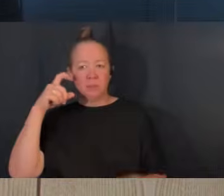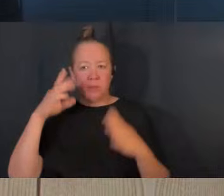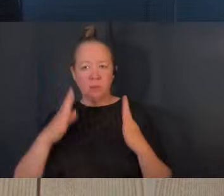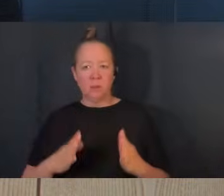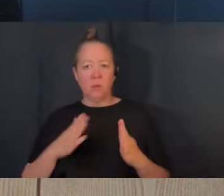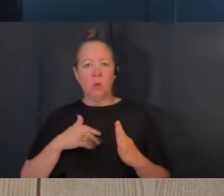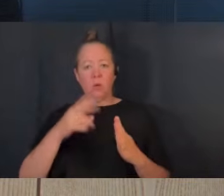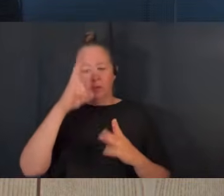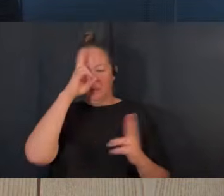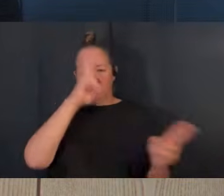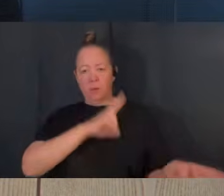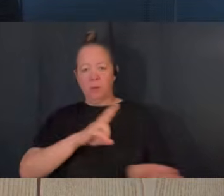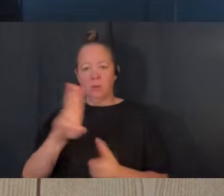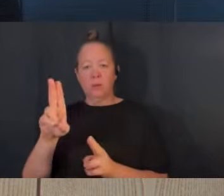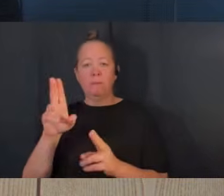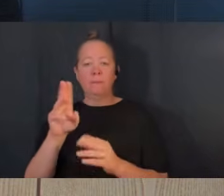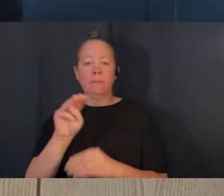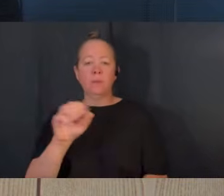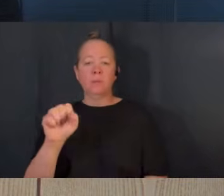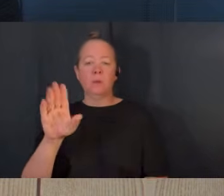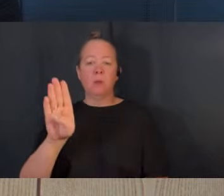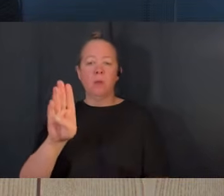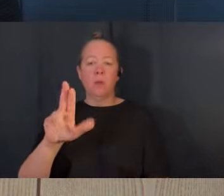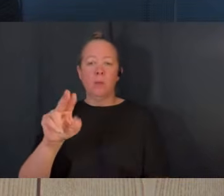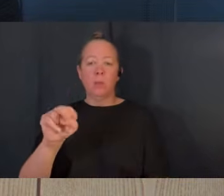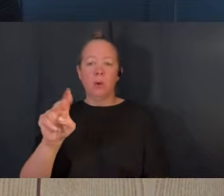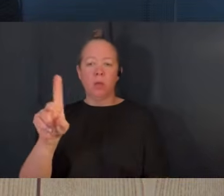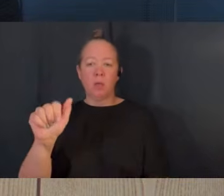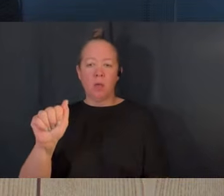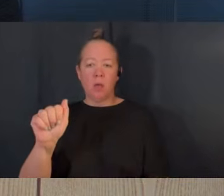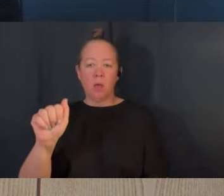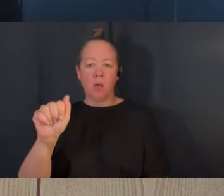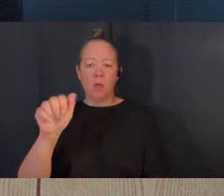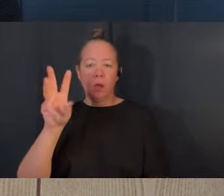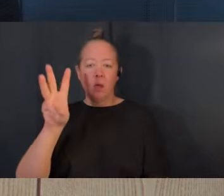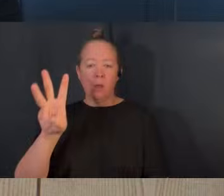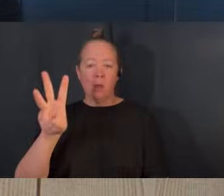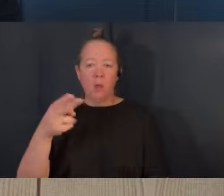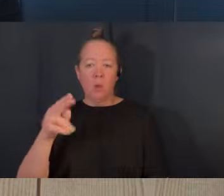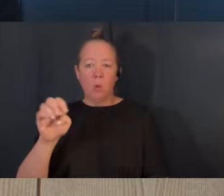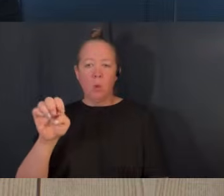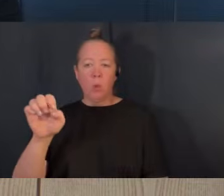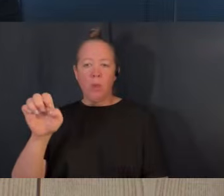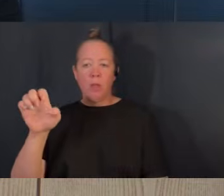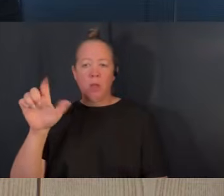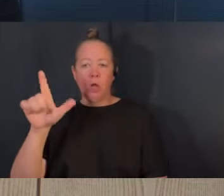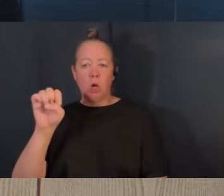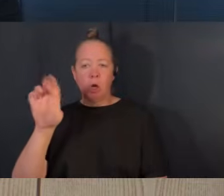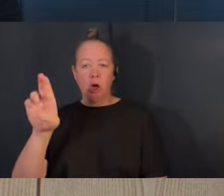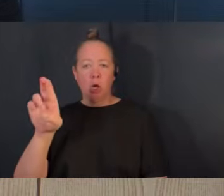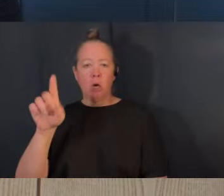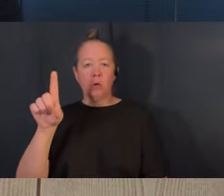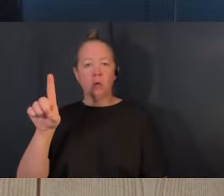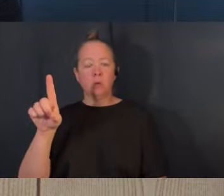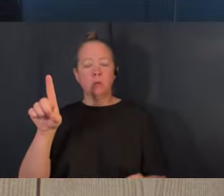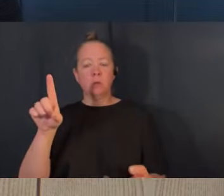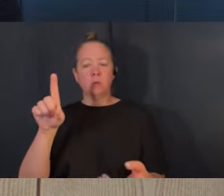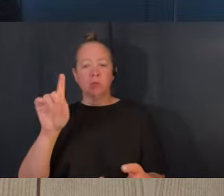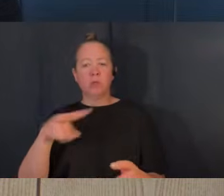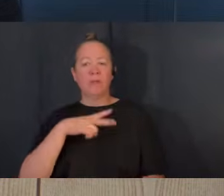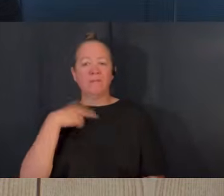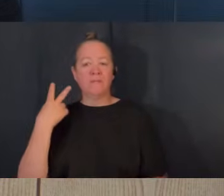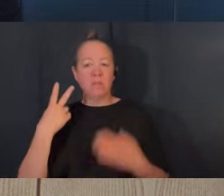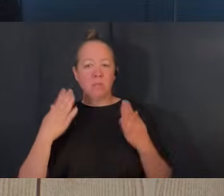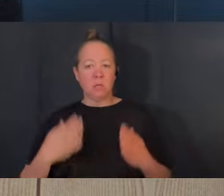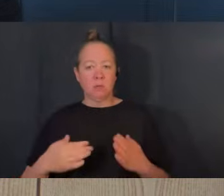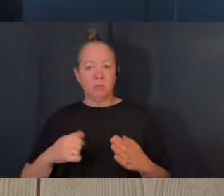Brenda Wheeler, who was the victim. She was a lovely woman, and she was my neighbor across the street for 12